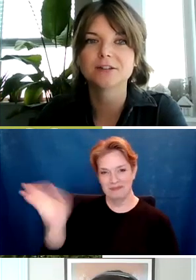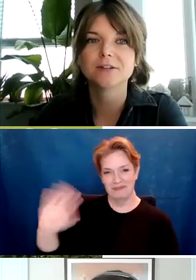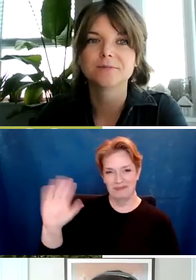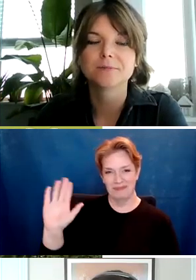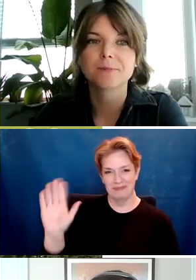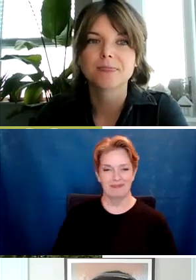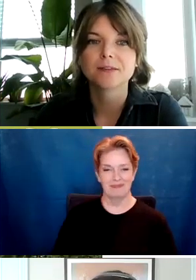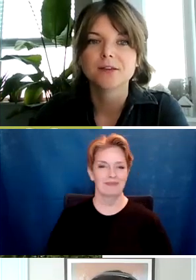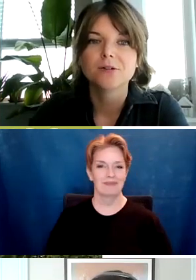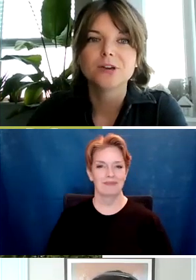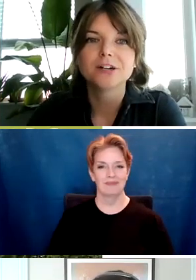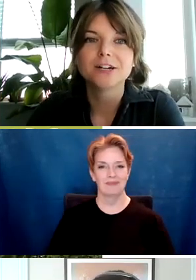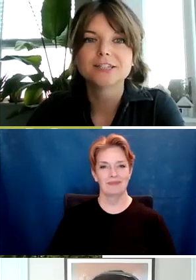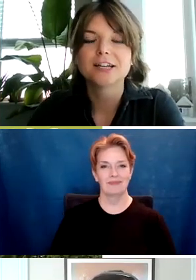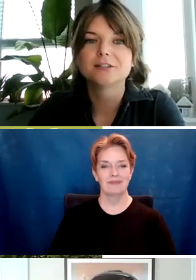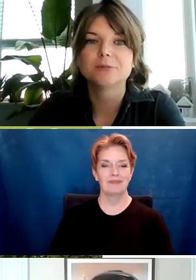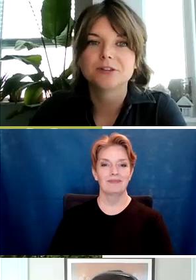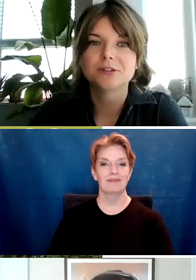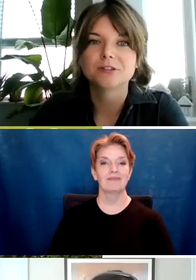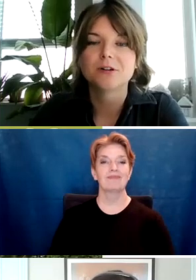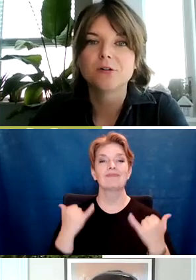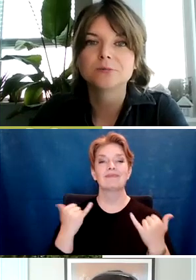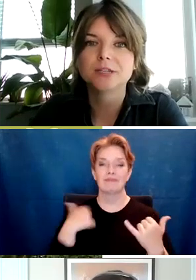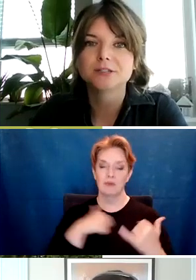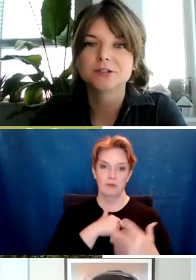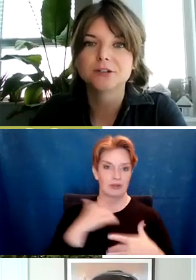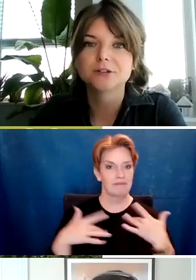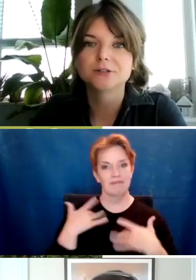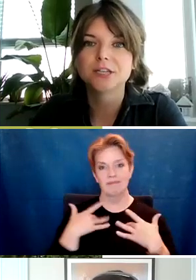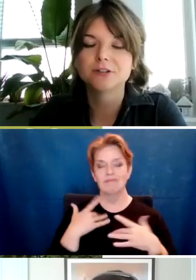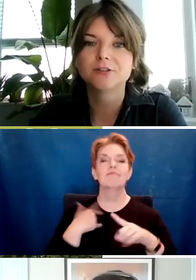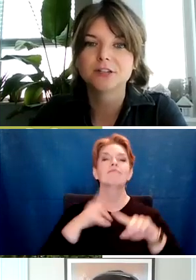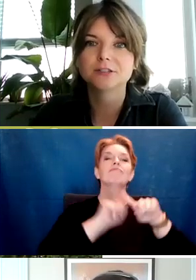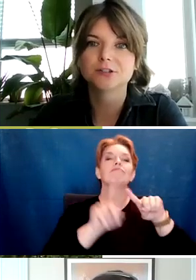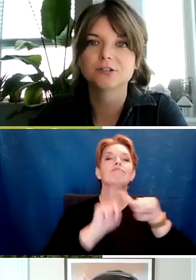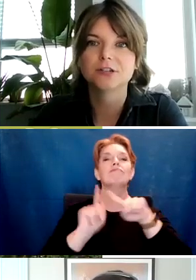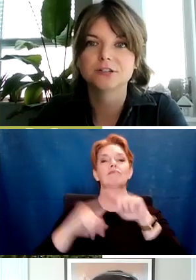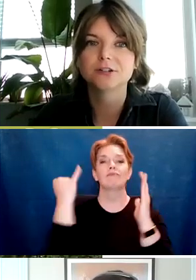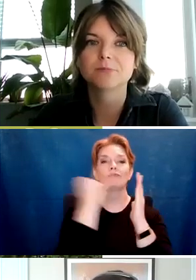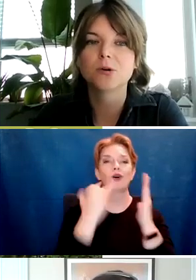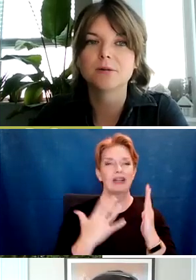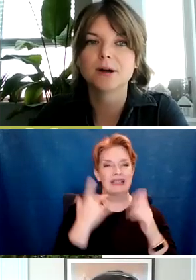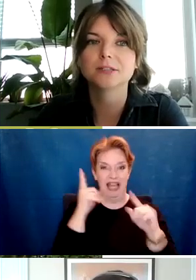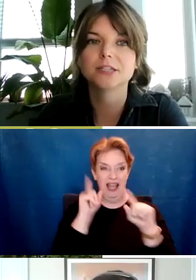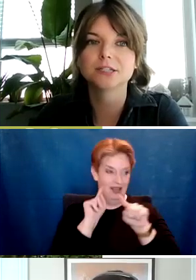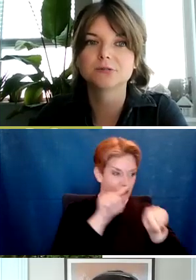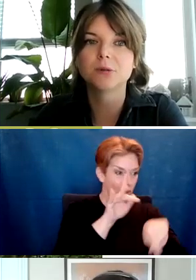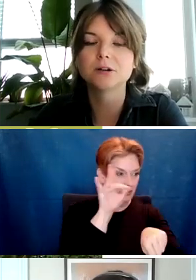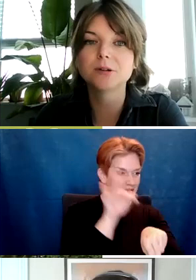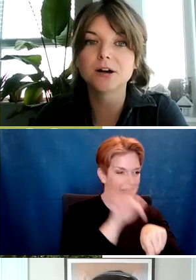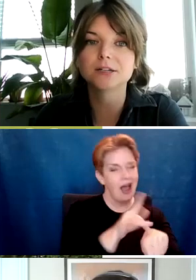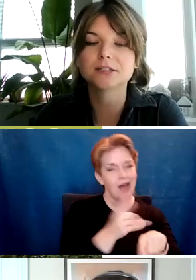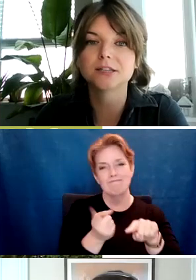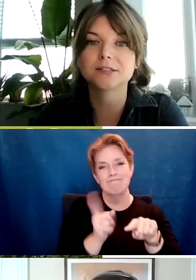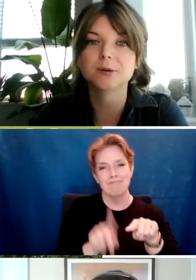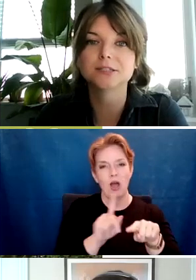Lavona. We are excited to bring you into the homes and studios, even if it is virtually, to learn more about 6